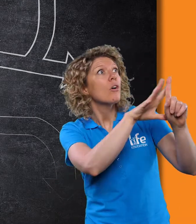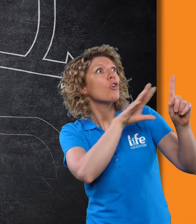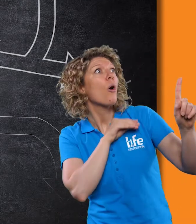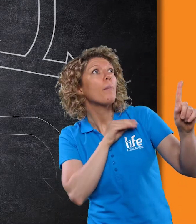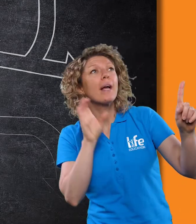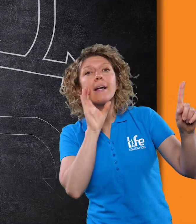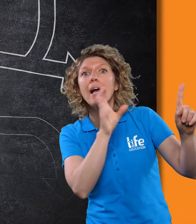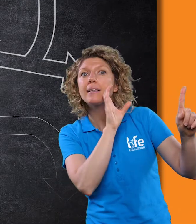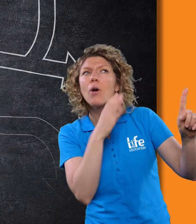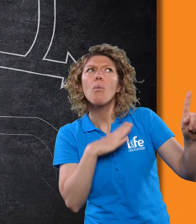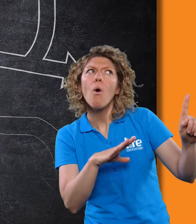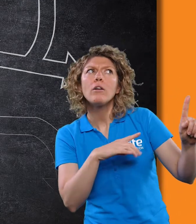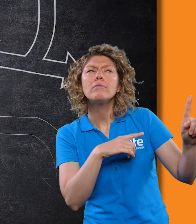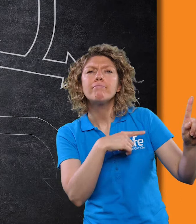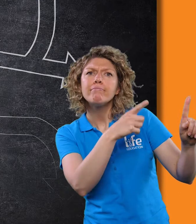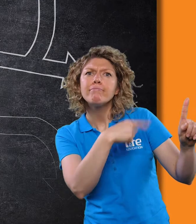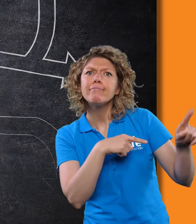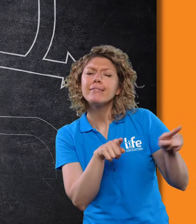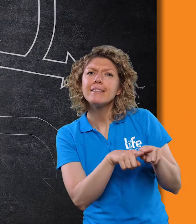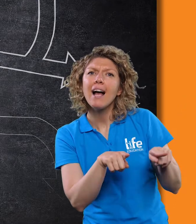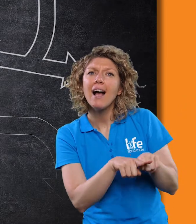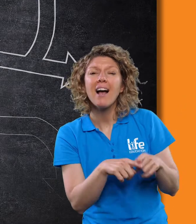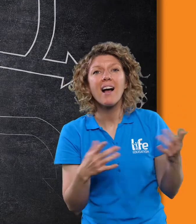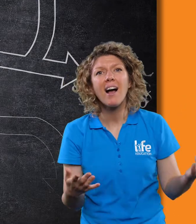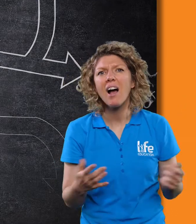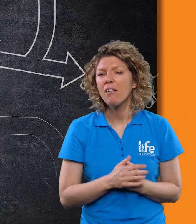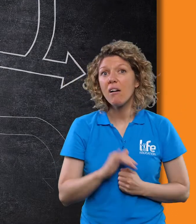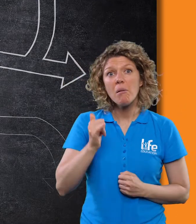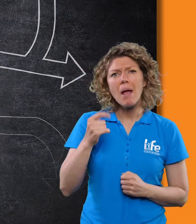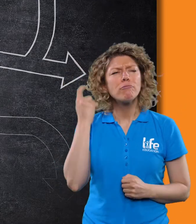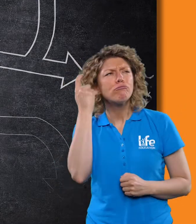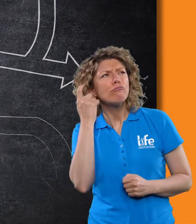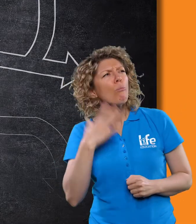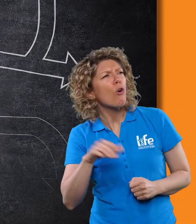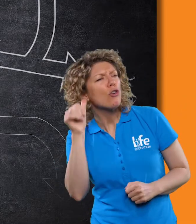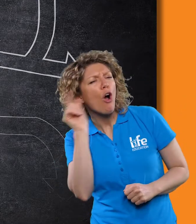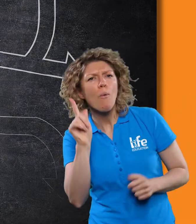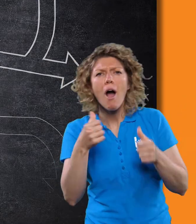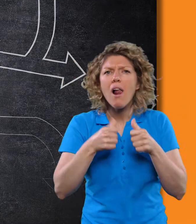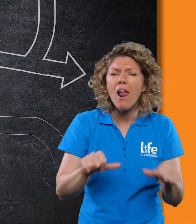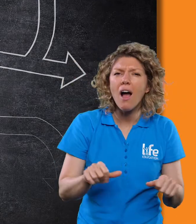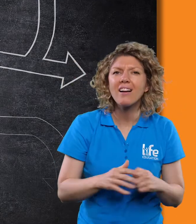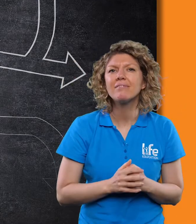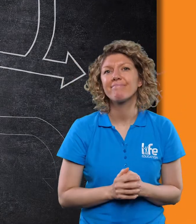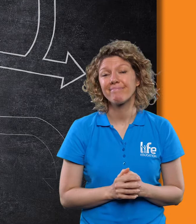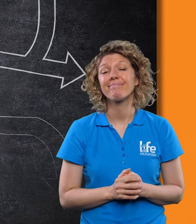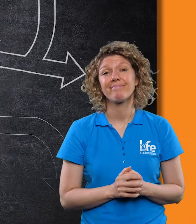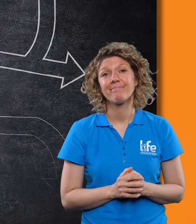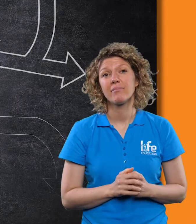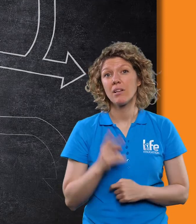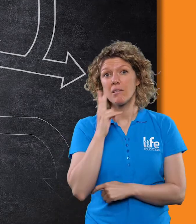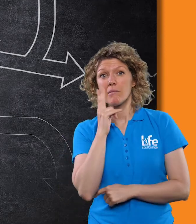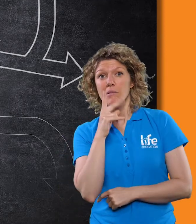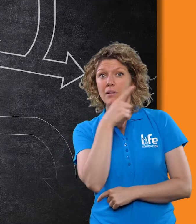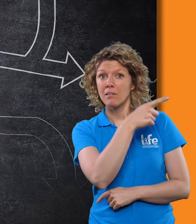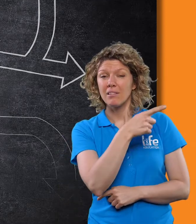looks up to her cousin and wants to be like her. Perhaps she's just curious. Christy's decision makes her different to most